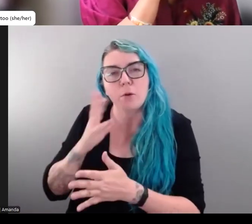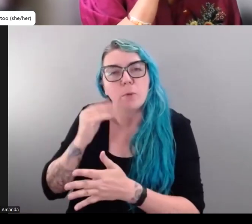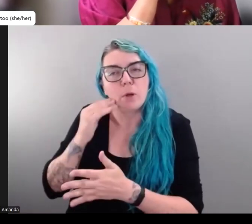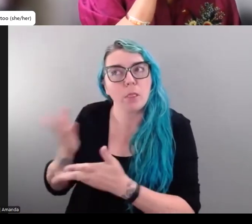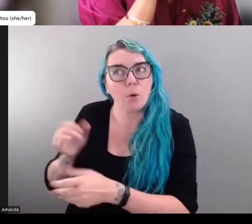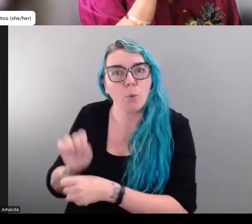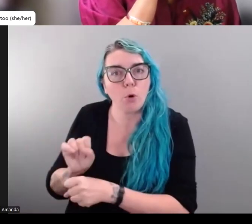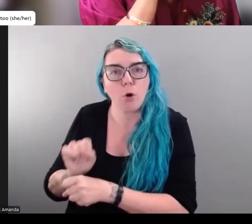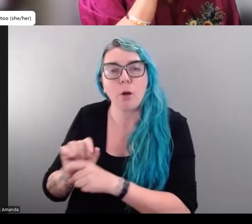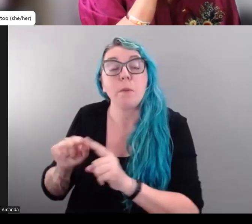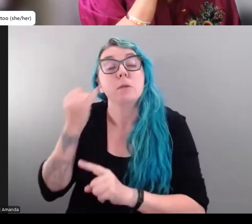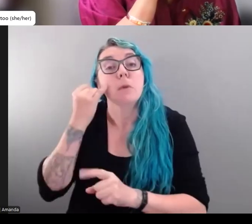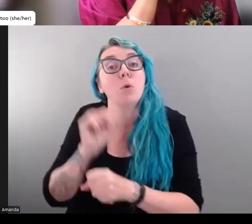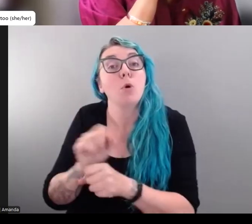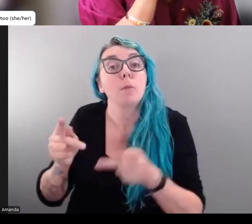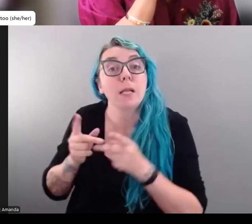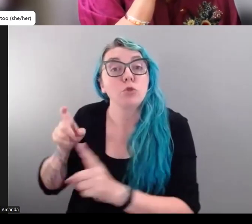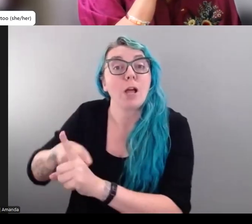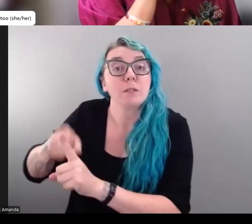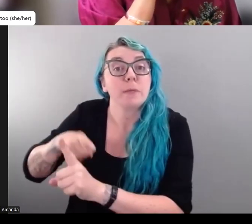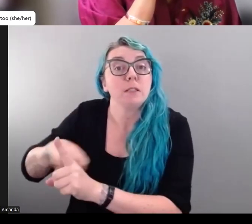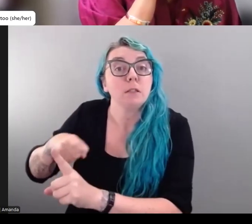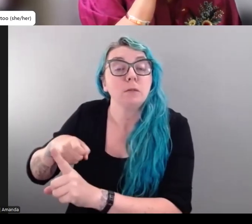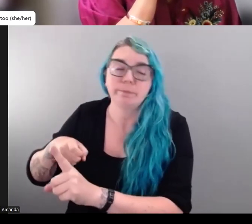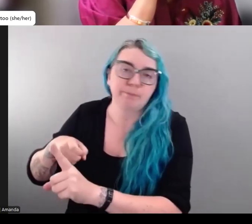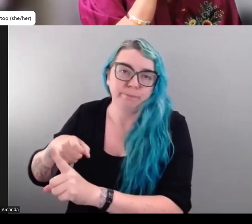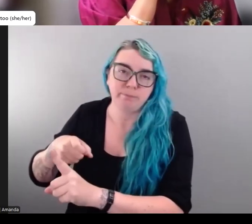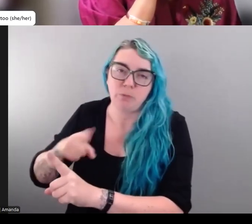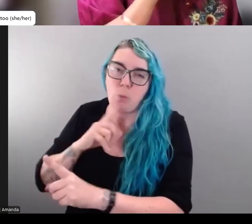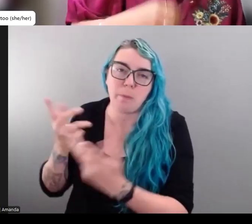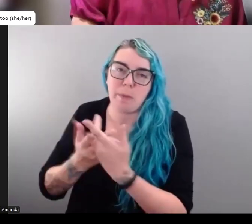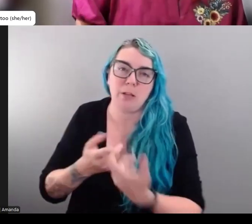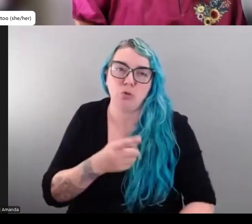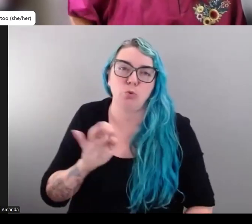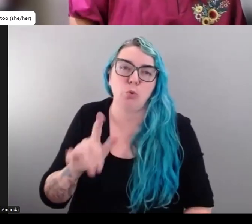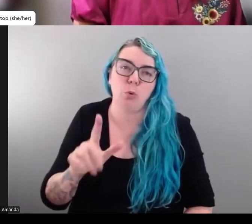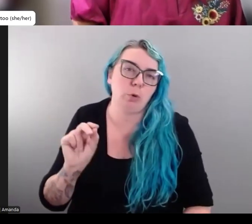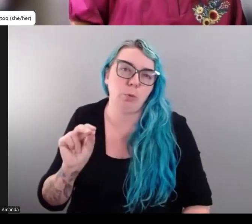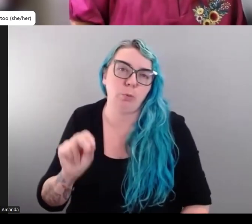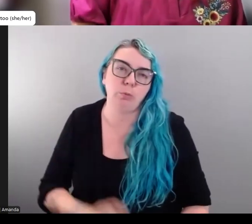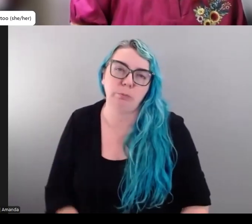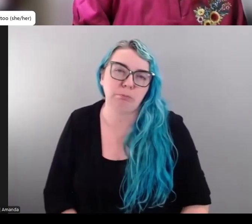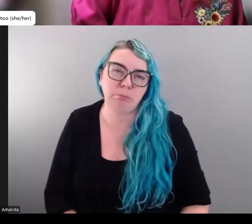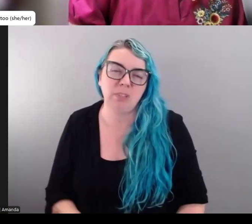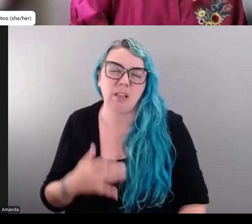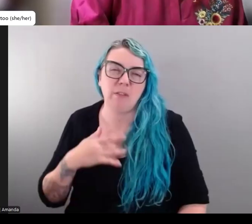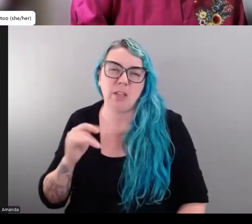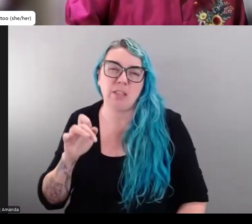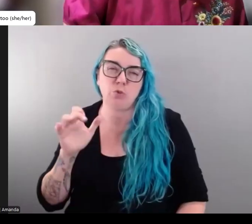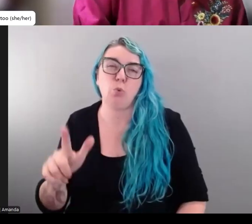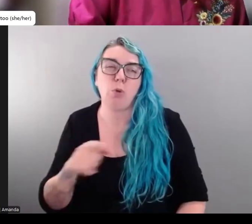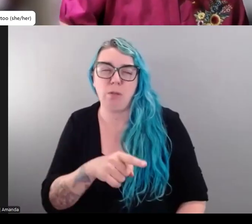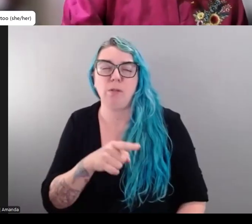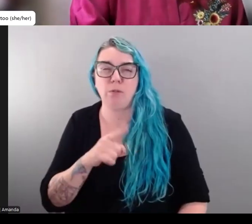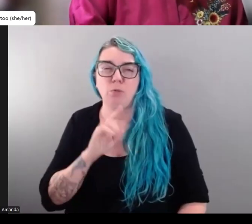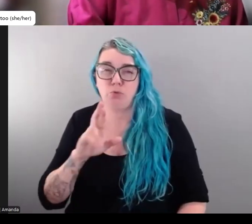se. It would cover some questions again, but I would not say that it is a tool that is meant for